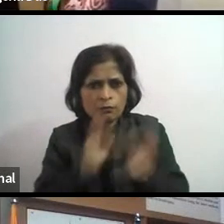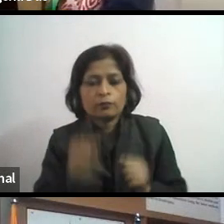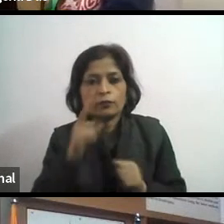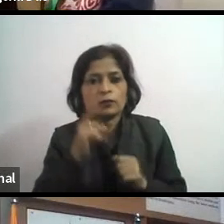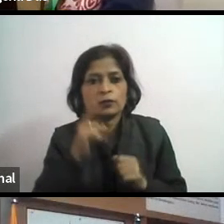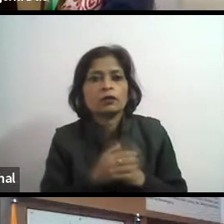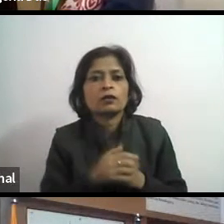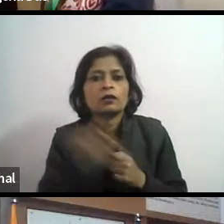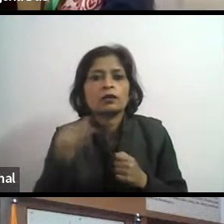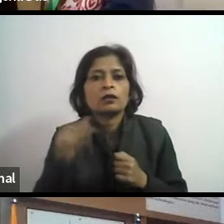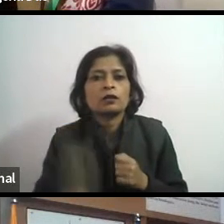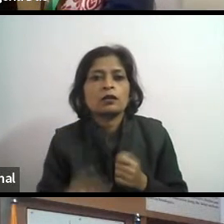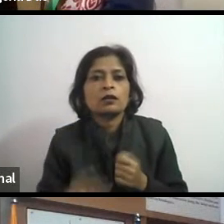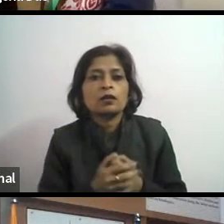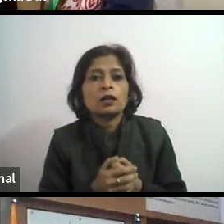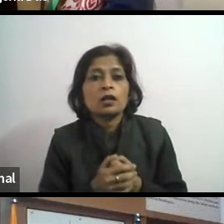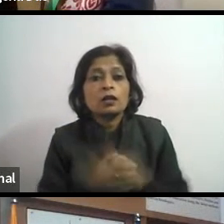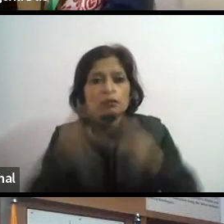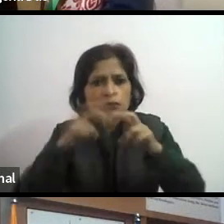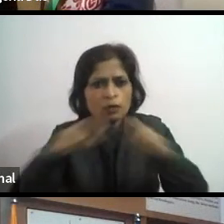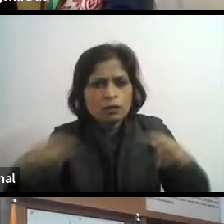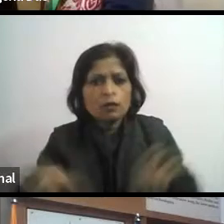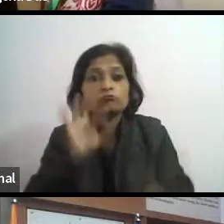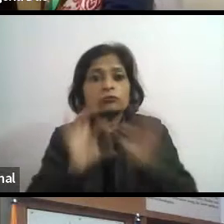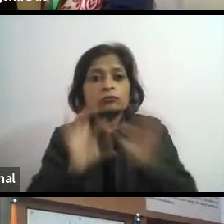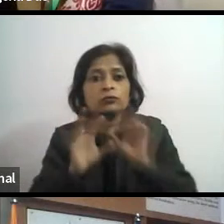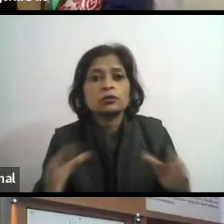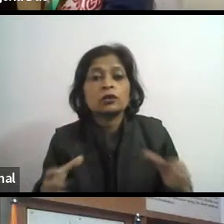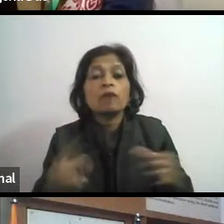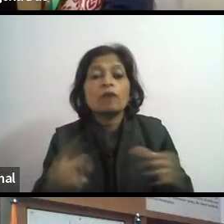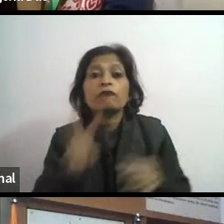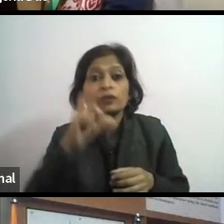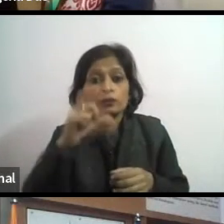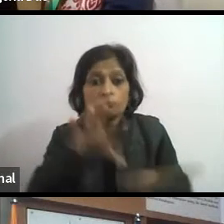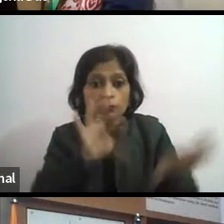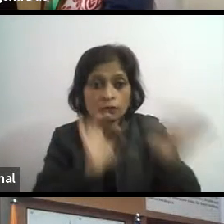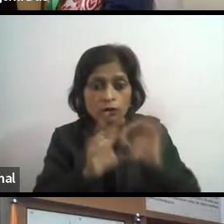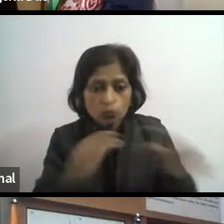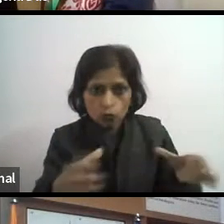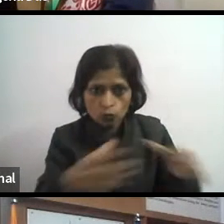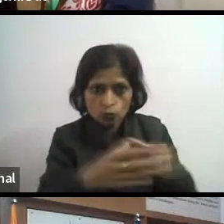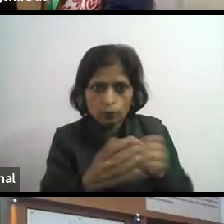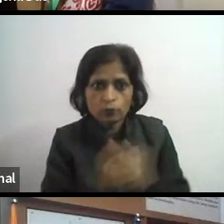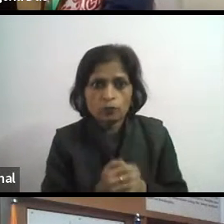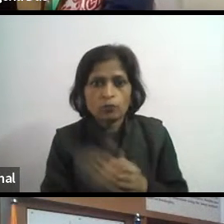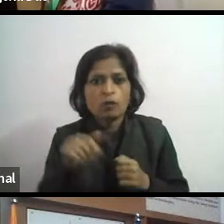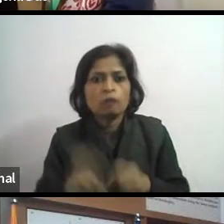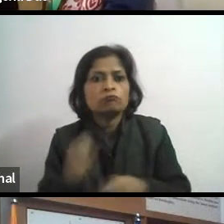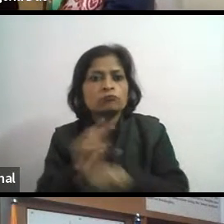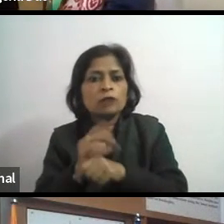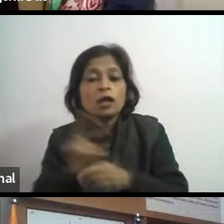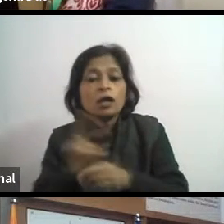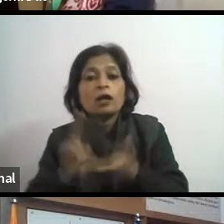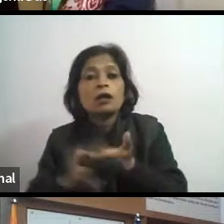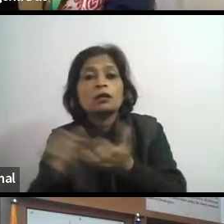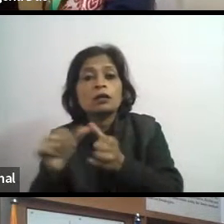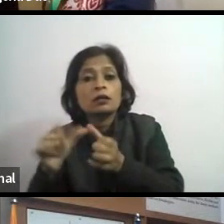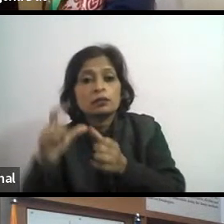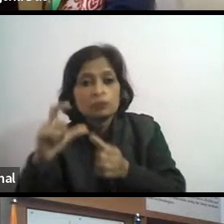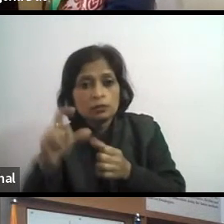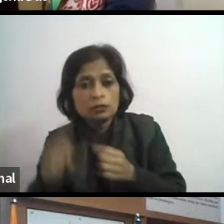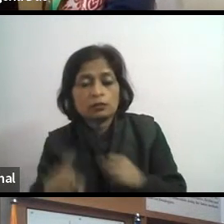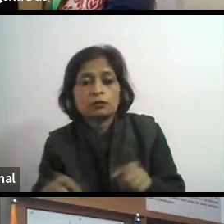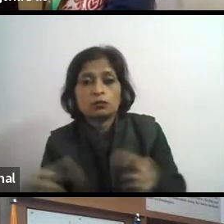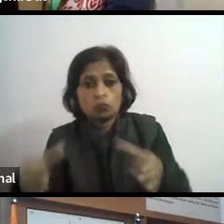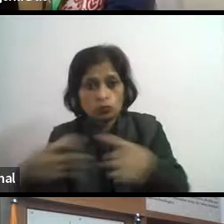the Search and Selection Committee for Vice Chancellors, Advisory Committee of NAC, Governing